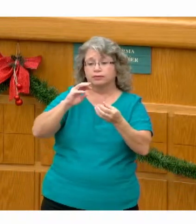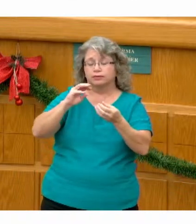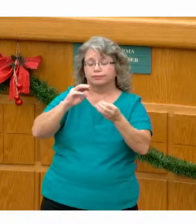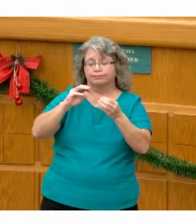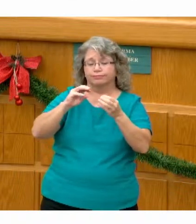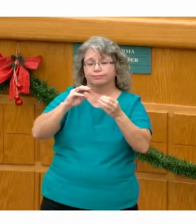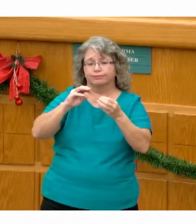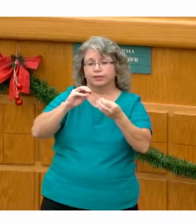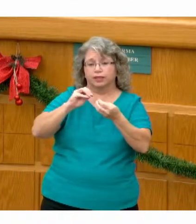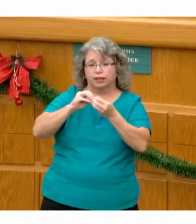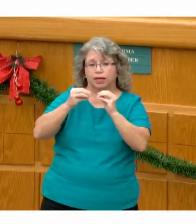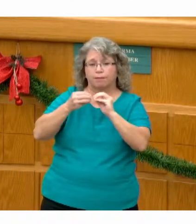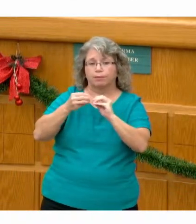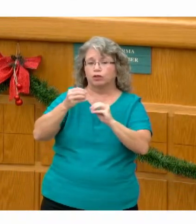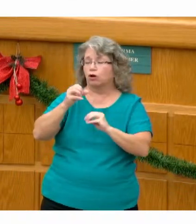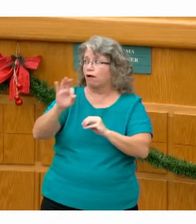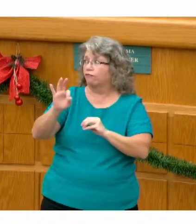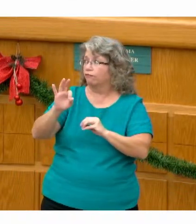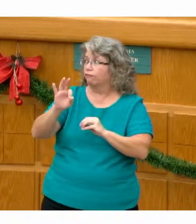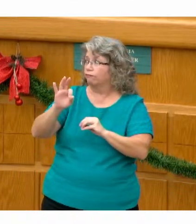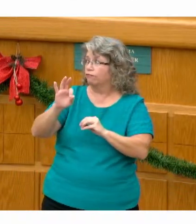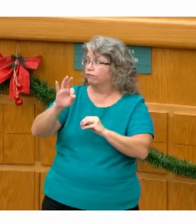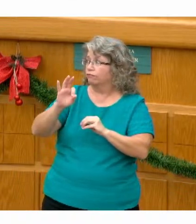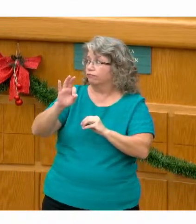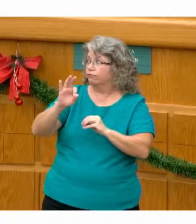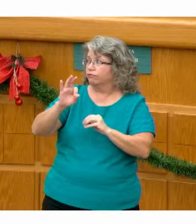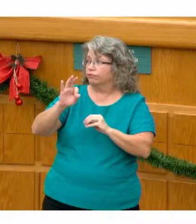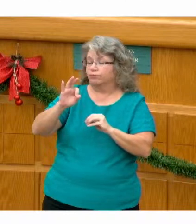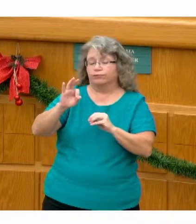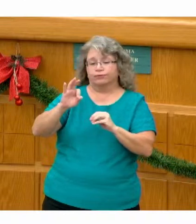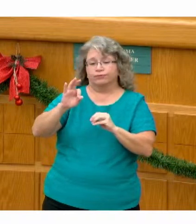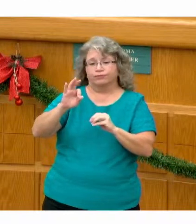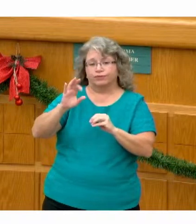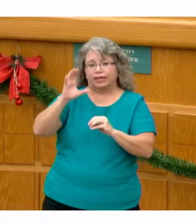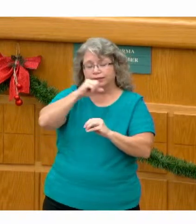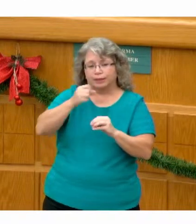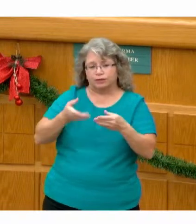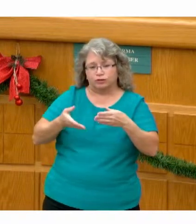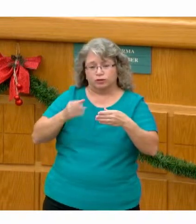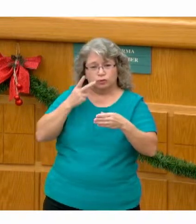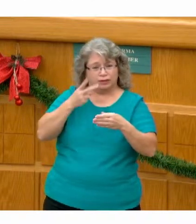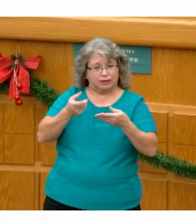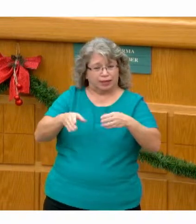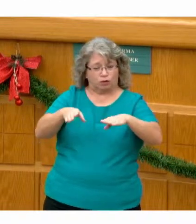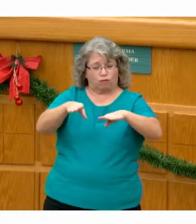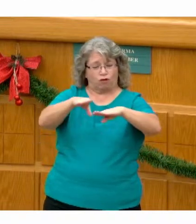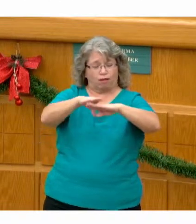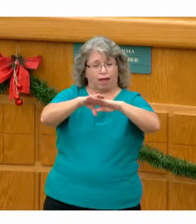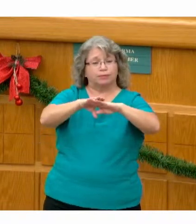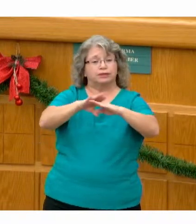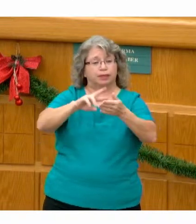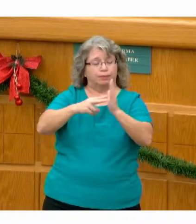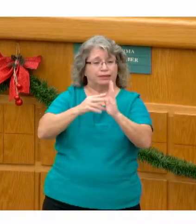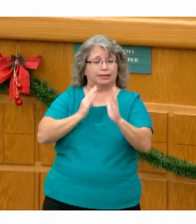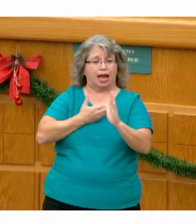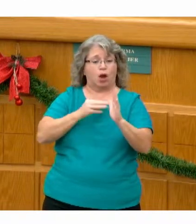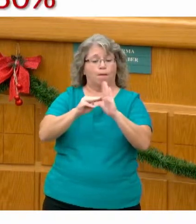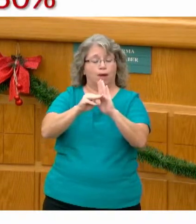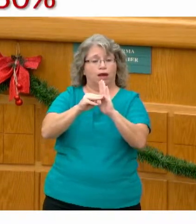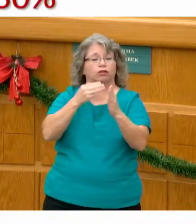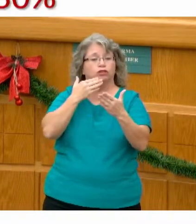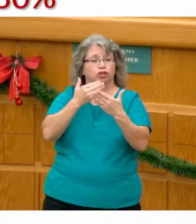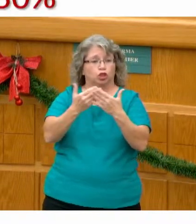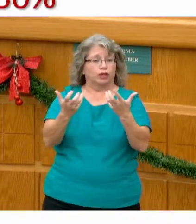see that they overlap very nicely. That indicates that we have a good fit on our model, and that's how we can infer this transmission